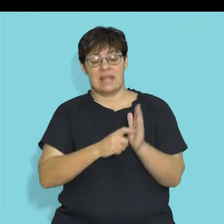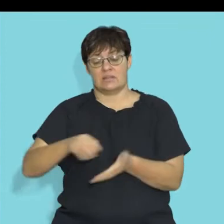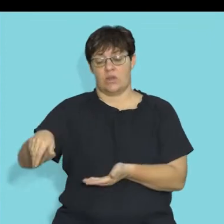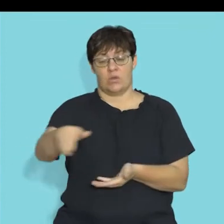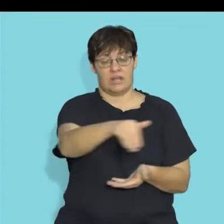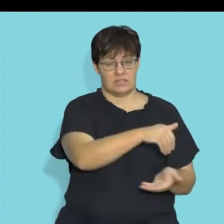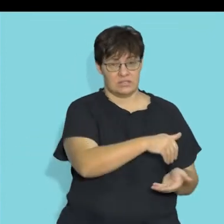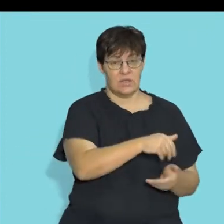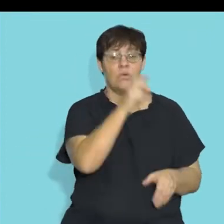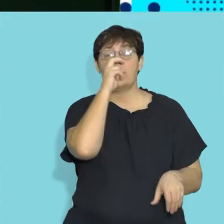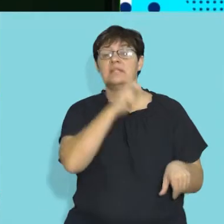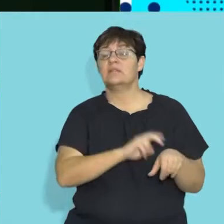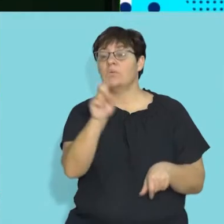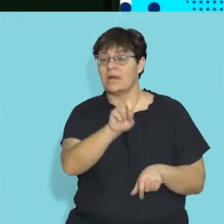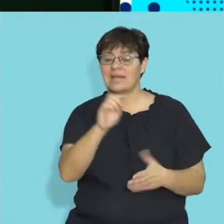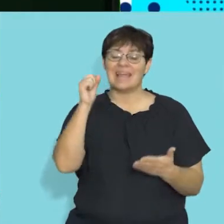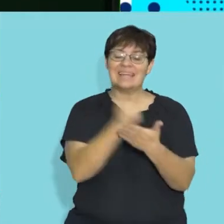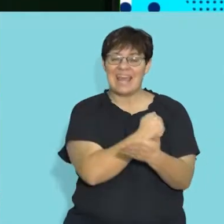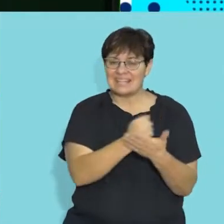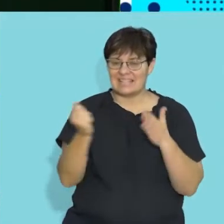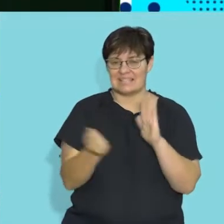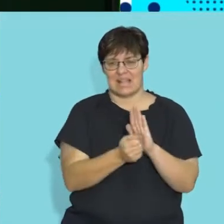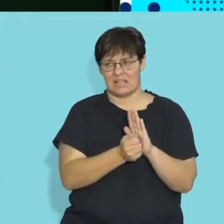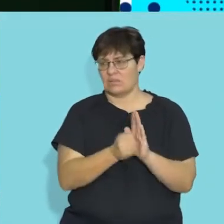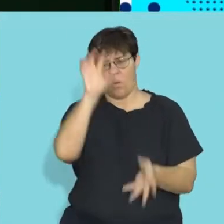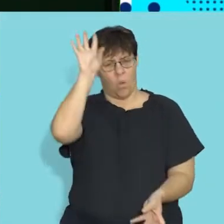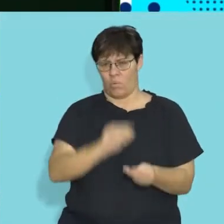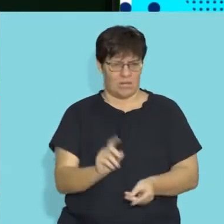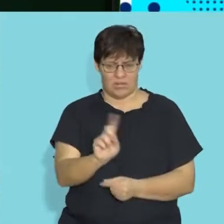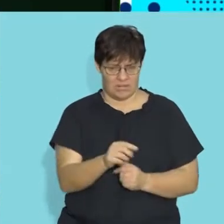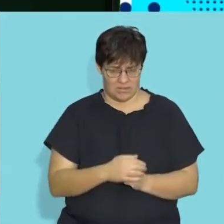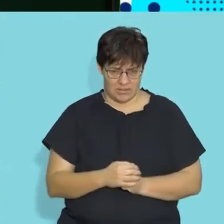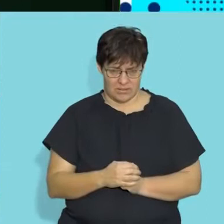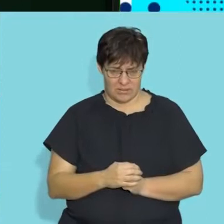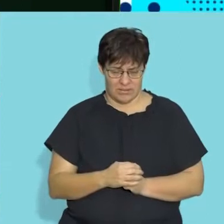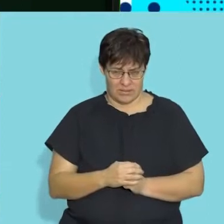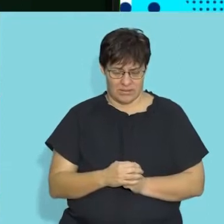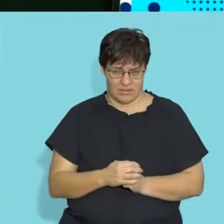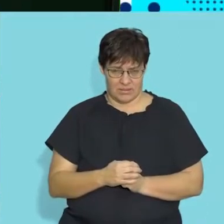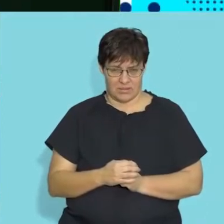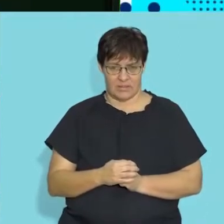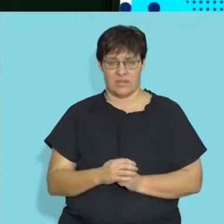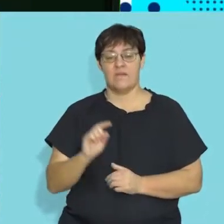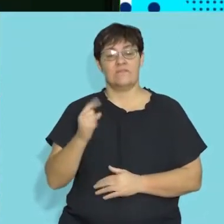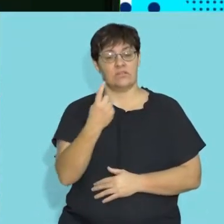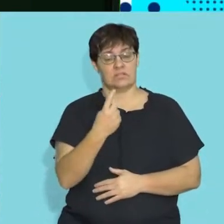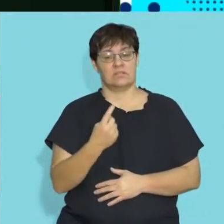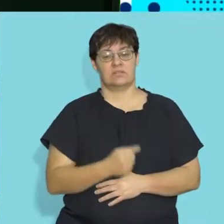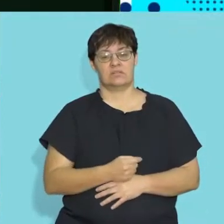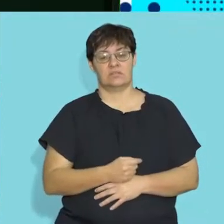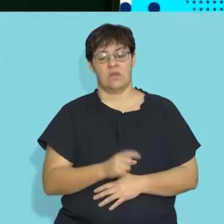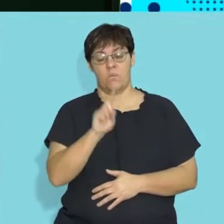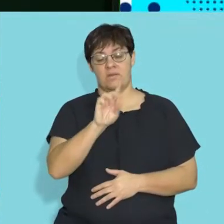debtors collection schedule, you need your credit sales, right? So,